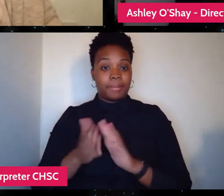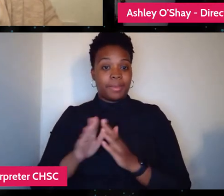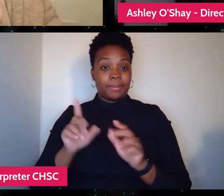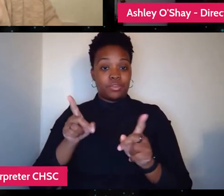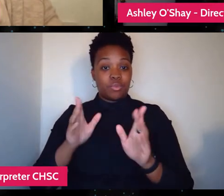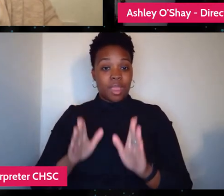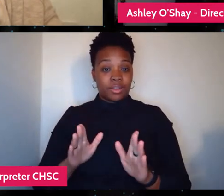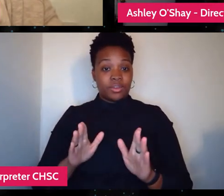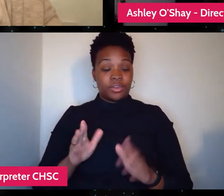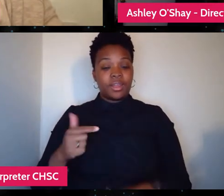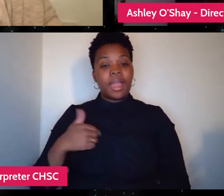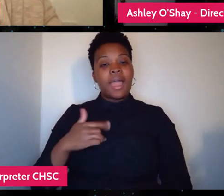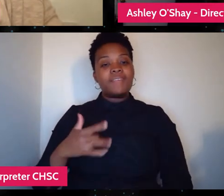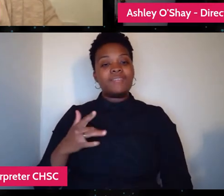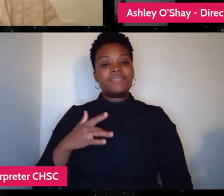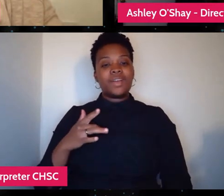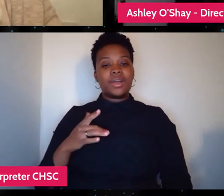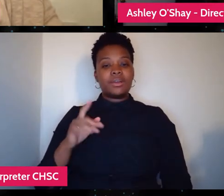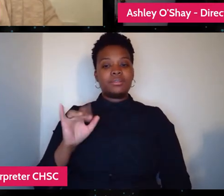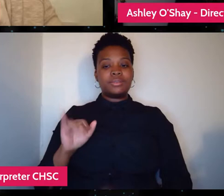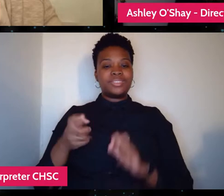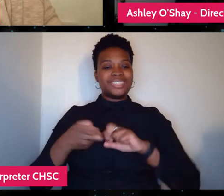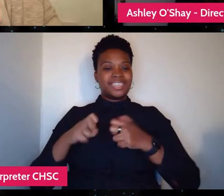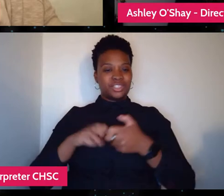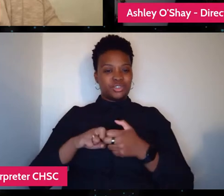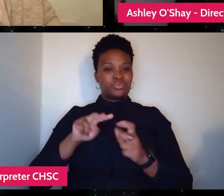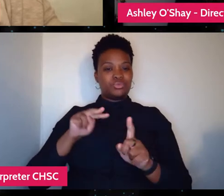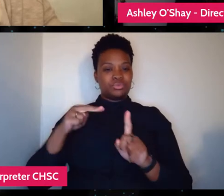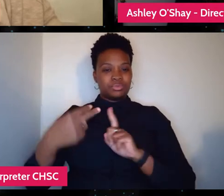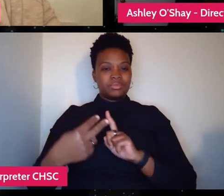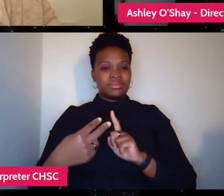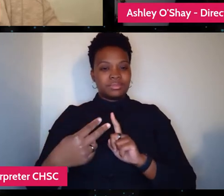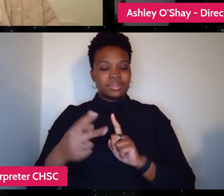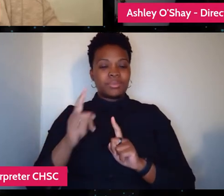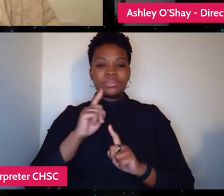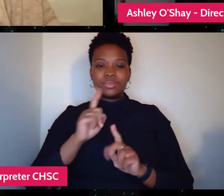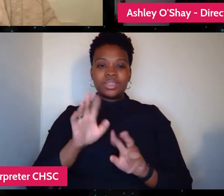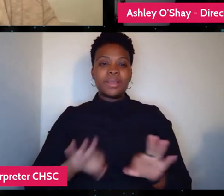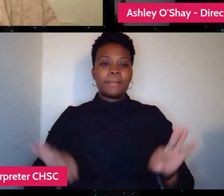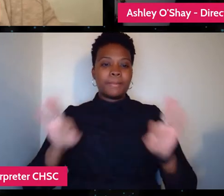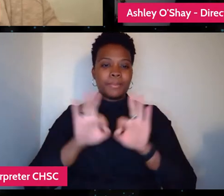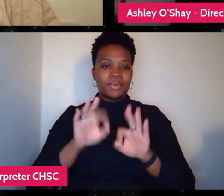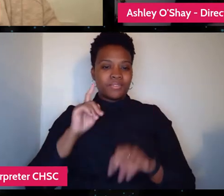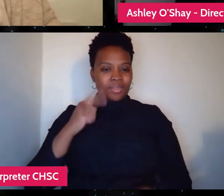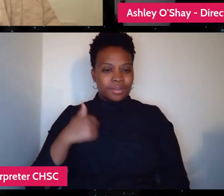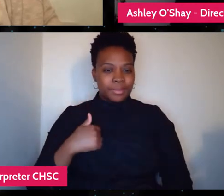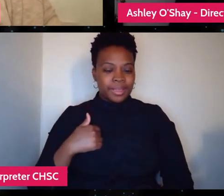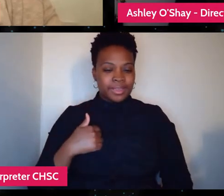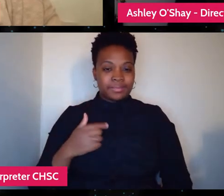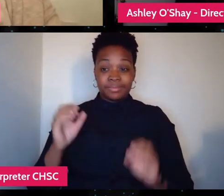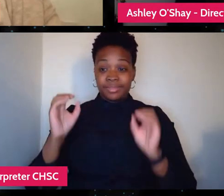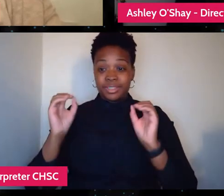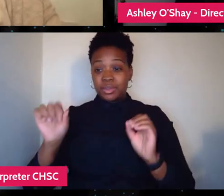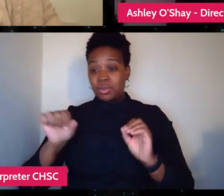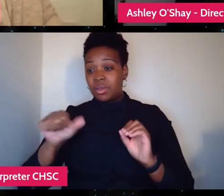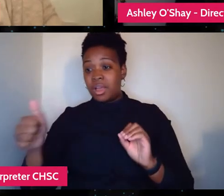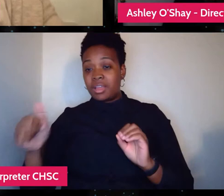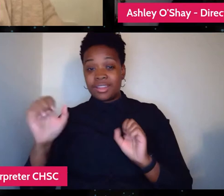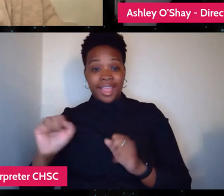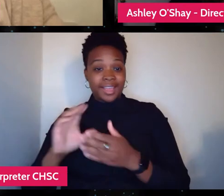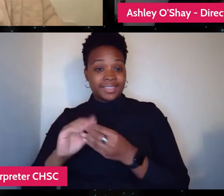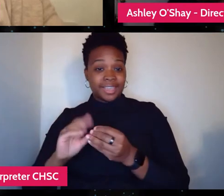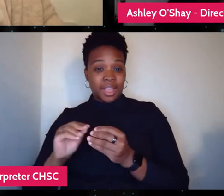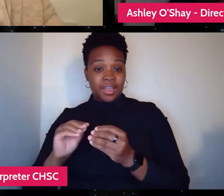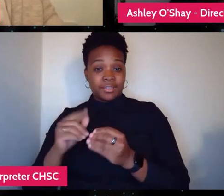like it was an issue and a perspective that was so important to me that no one else could tell the story like I